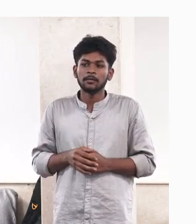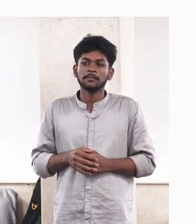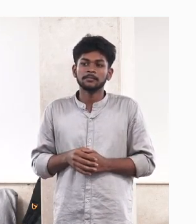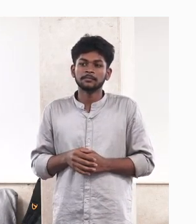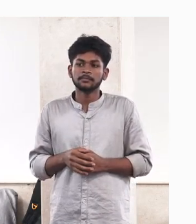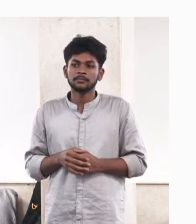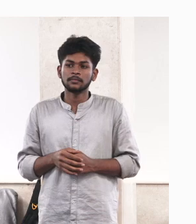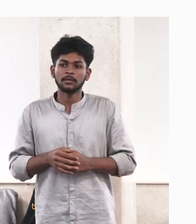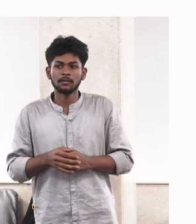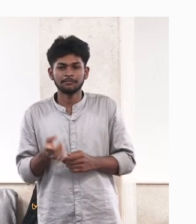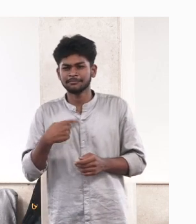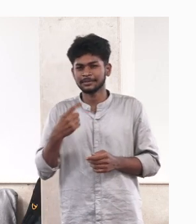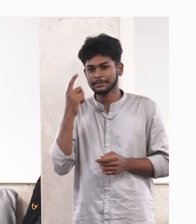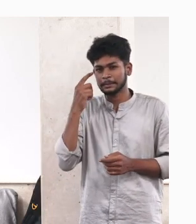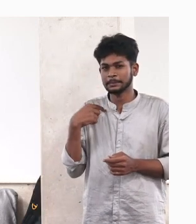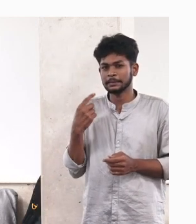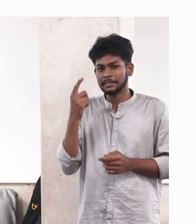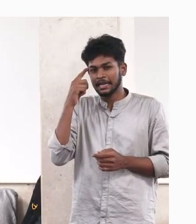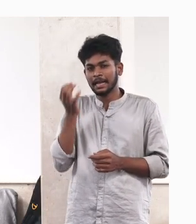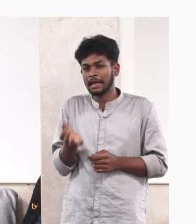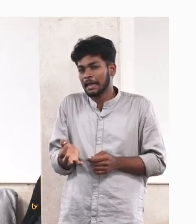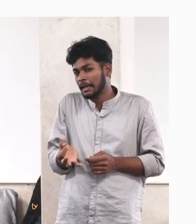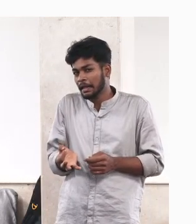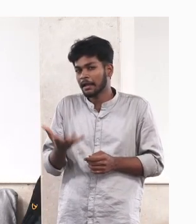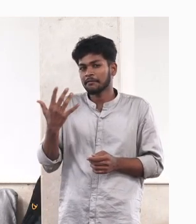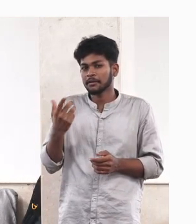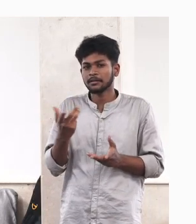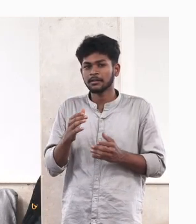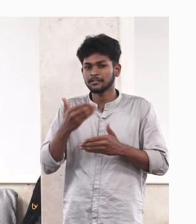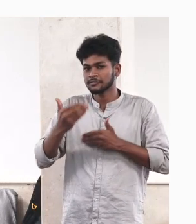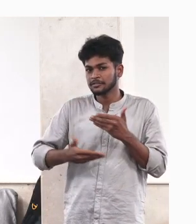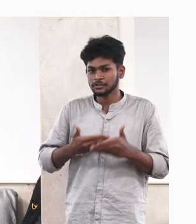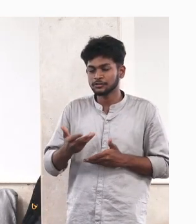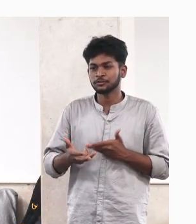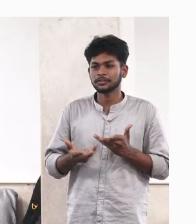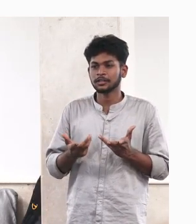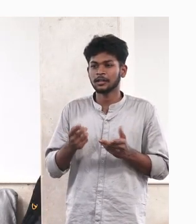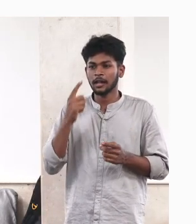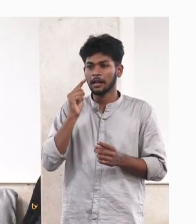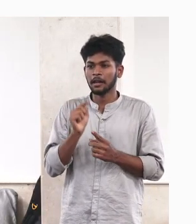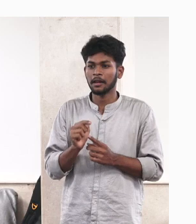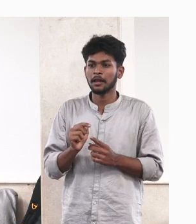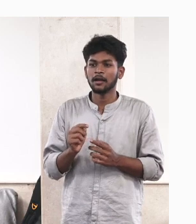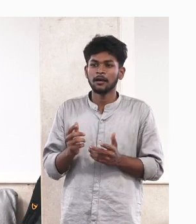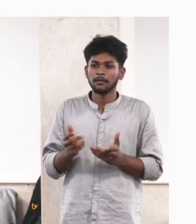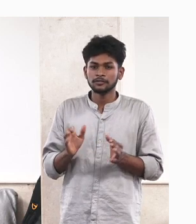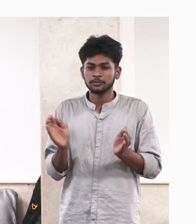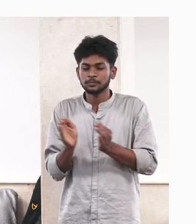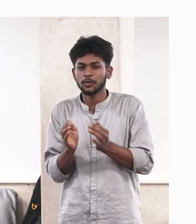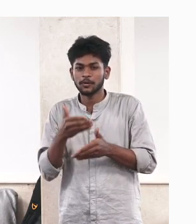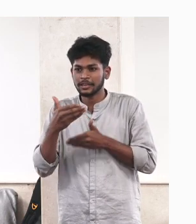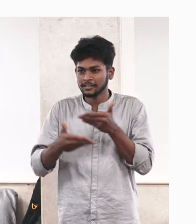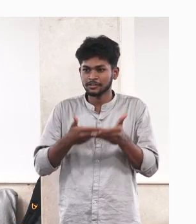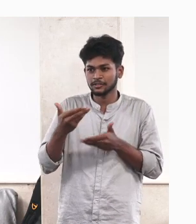I think, very clever in creating the institutionalization of the big, small institution.